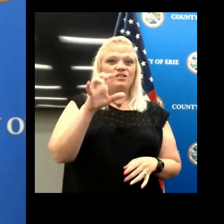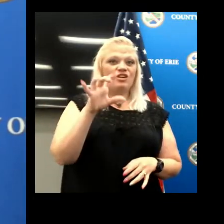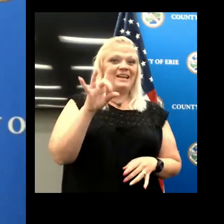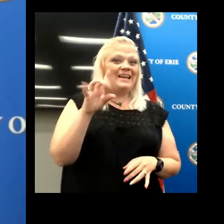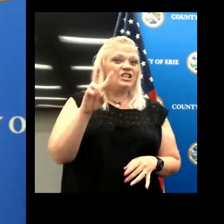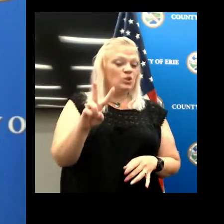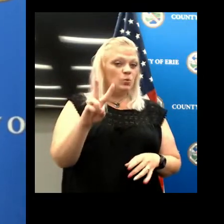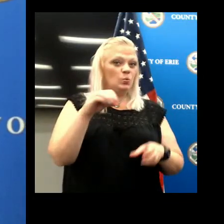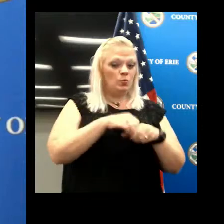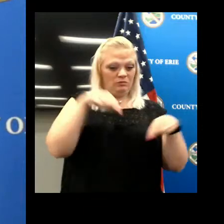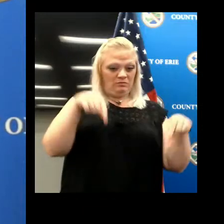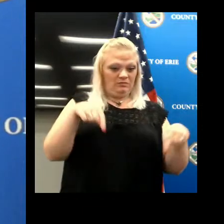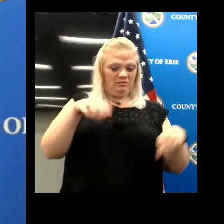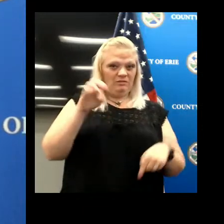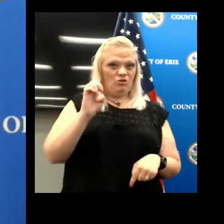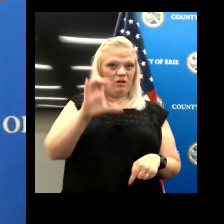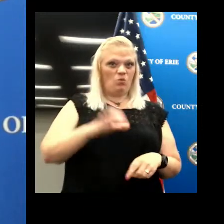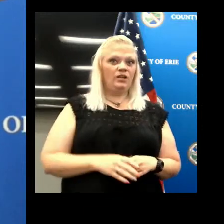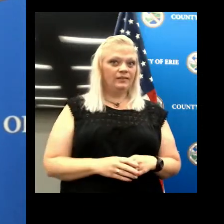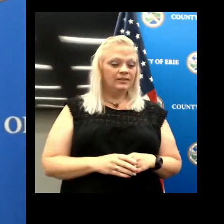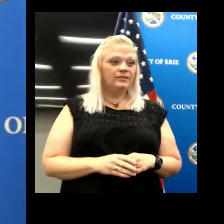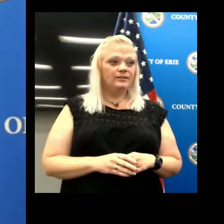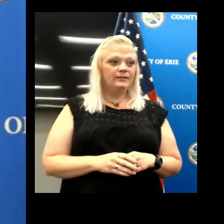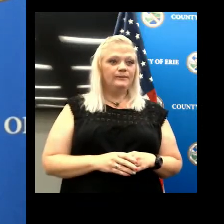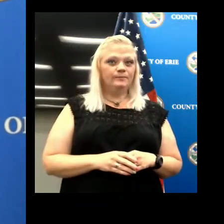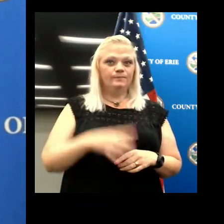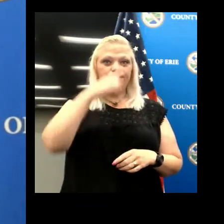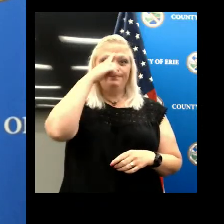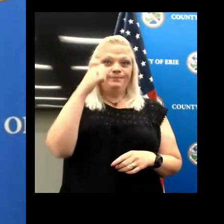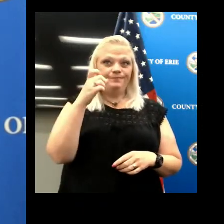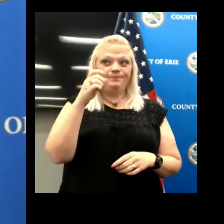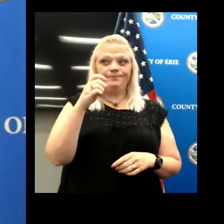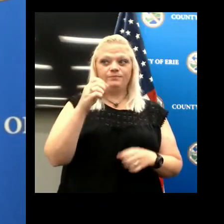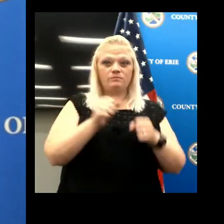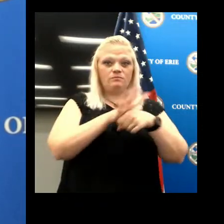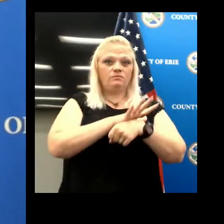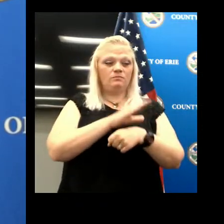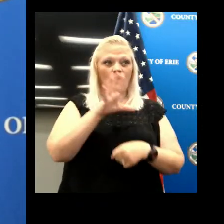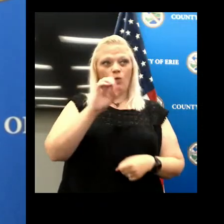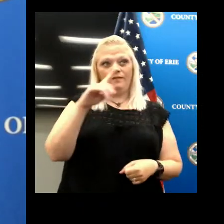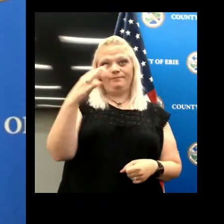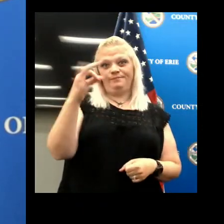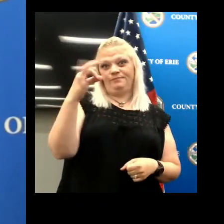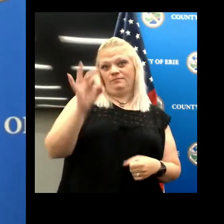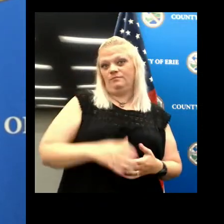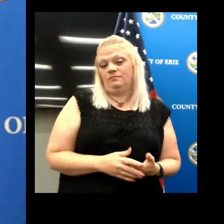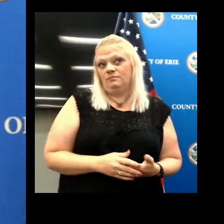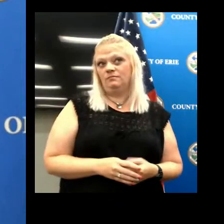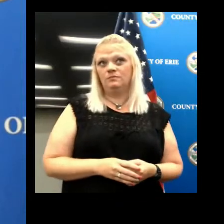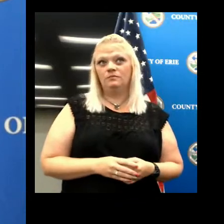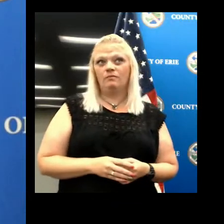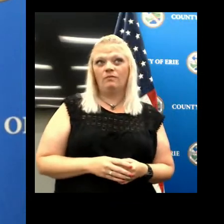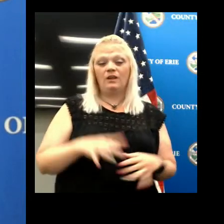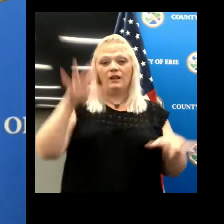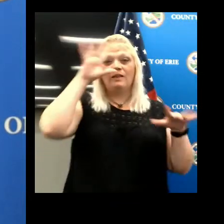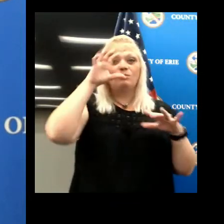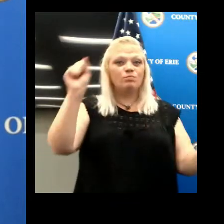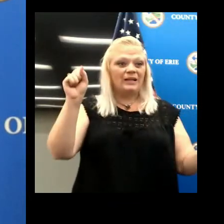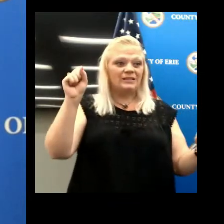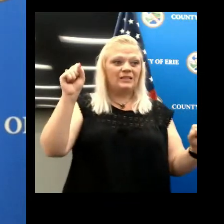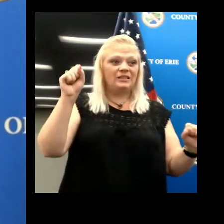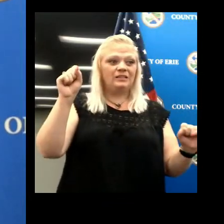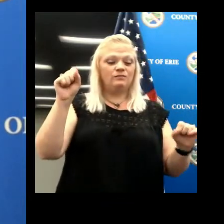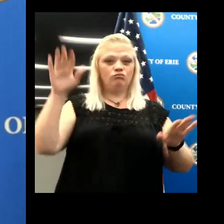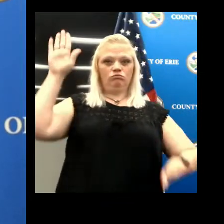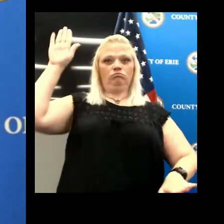682 of them in Erie County as a result of the coronavirus outbreak and COVID-19. The president takes an oath